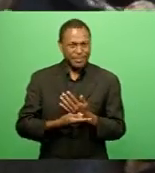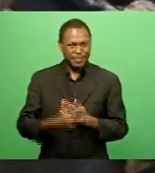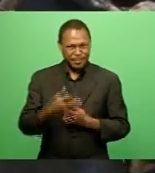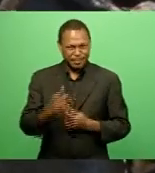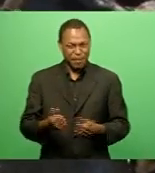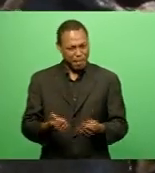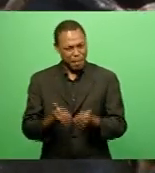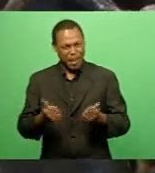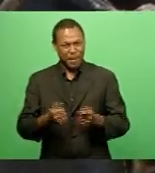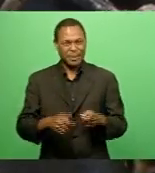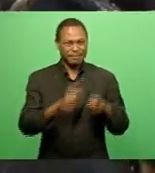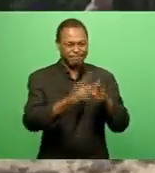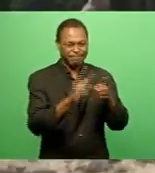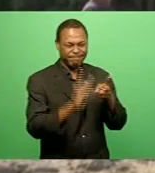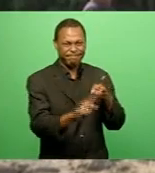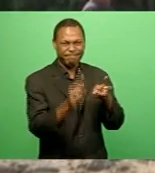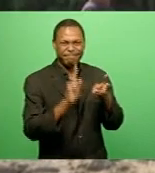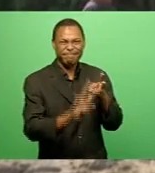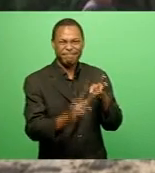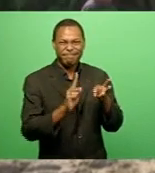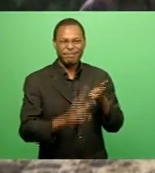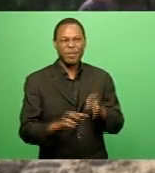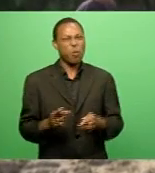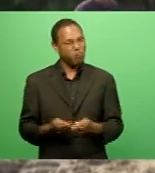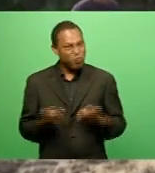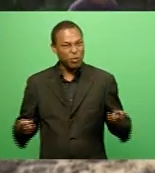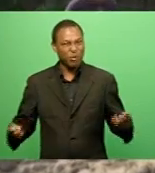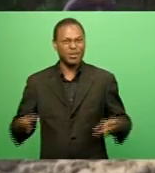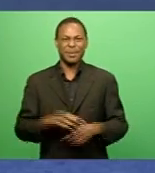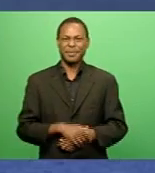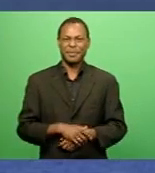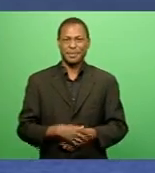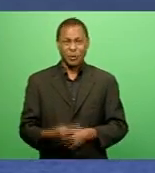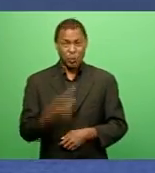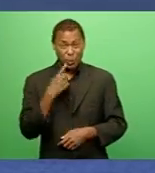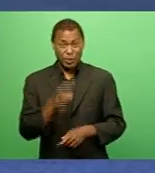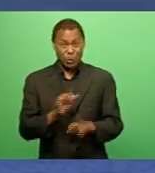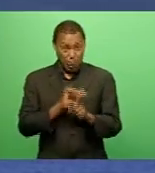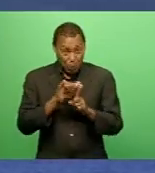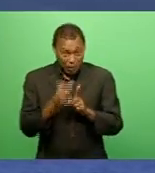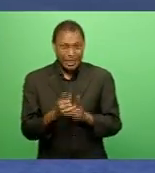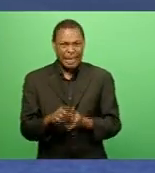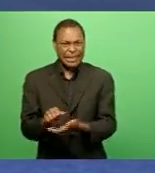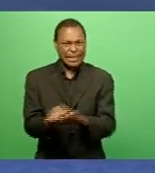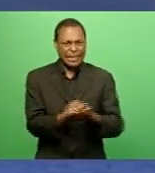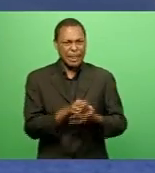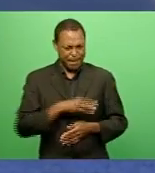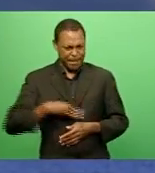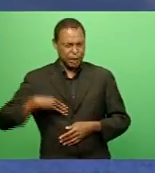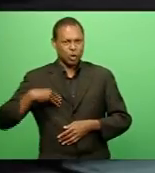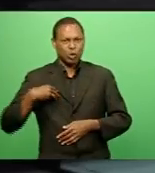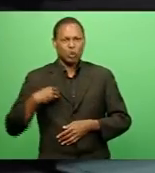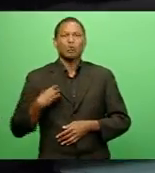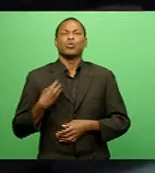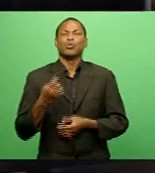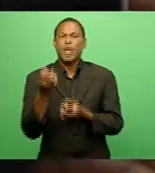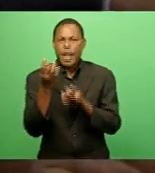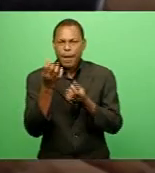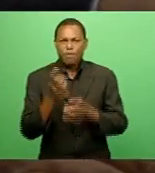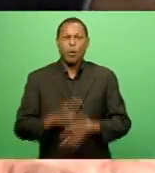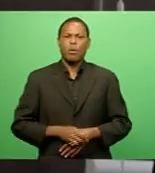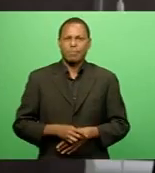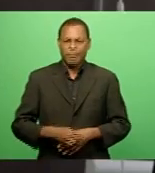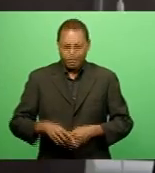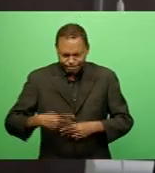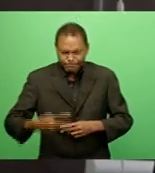sustainable management of land-based resources. Das says the Conservation Society will keep the ministry informed on the progress of the assistance